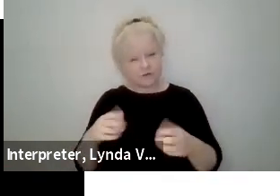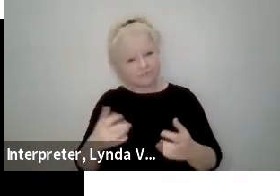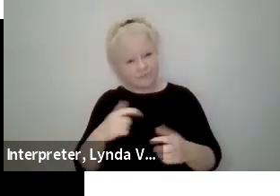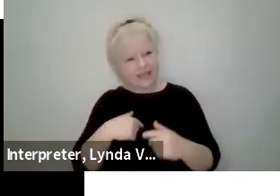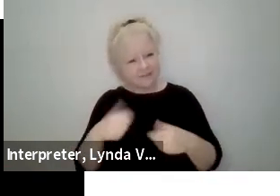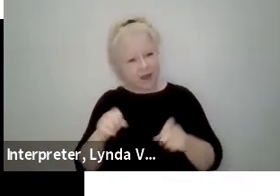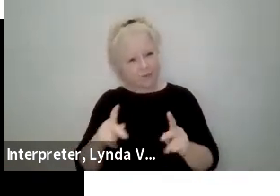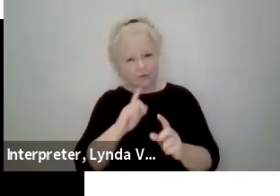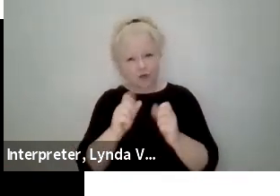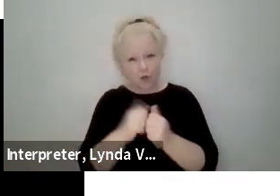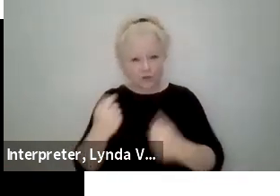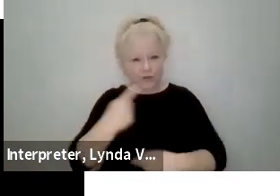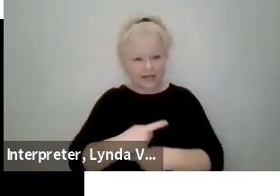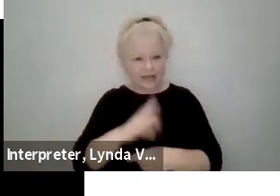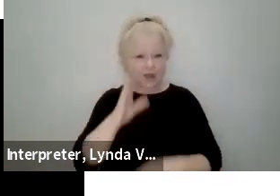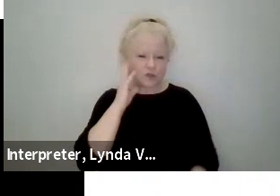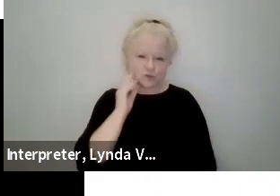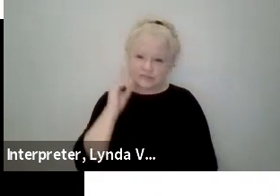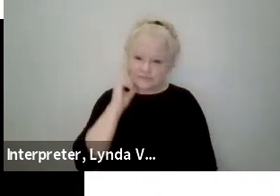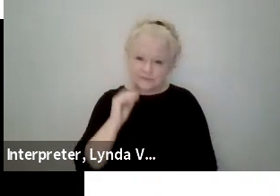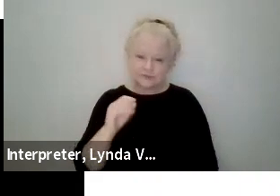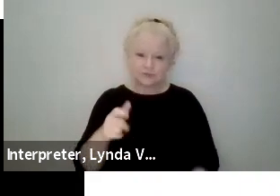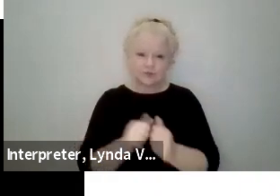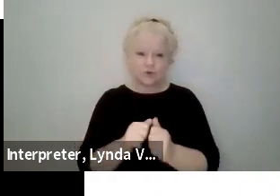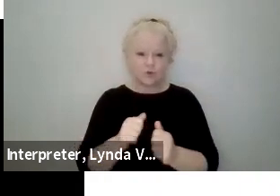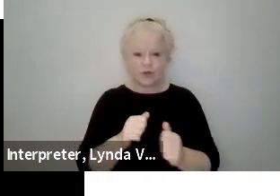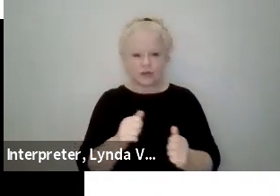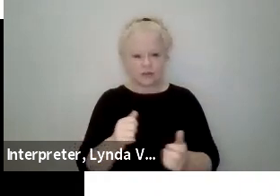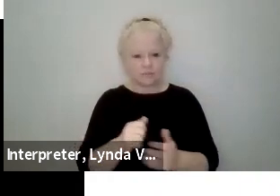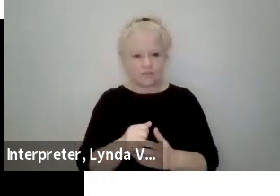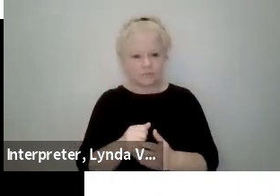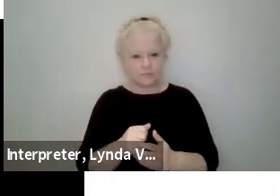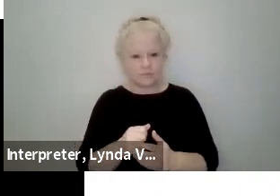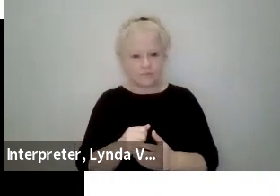opportunity to speak with you about your experience with pre-placement.